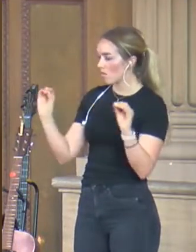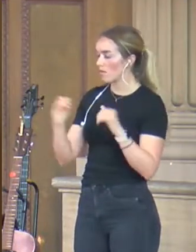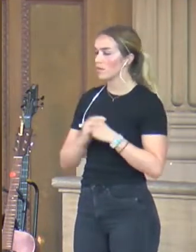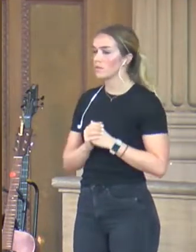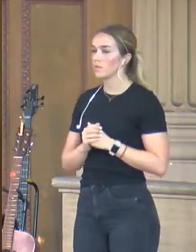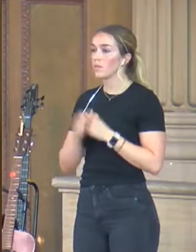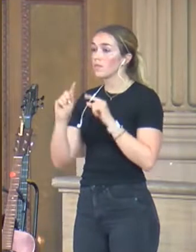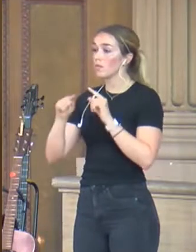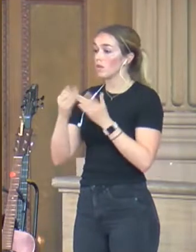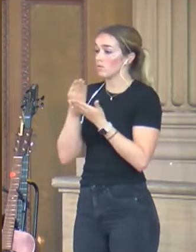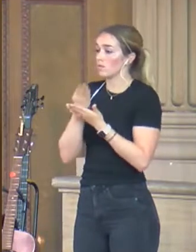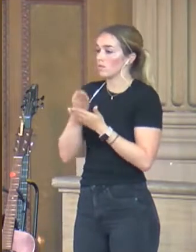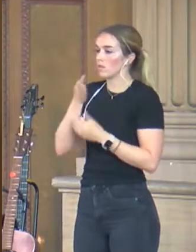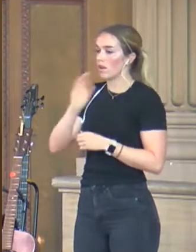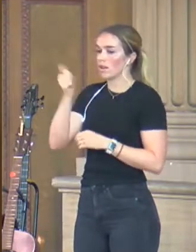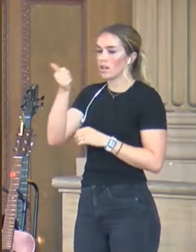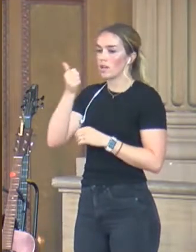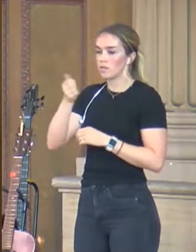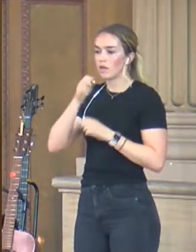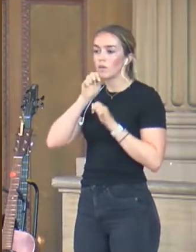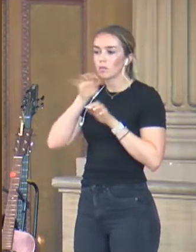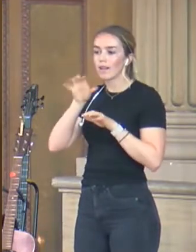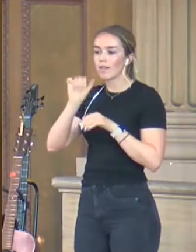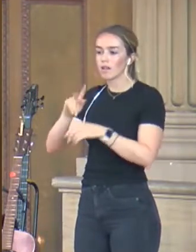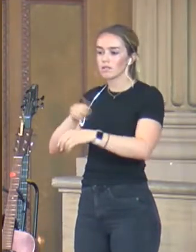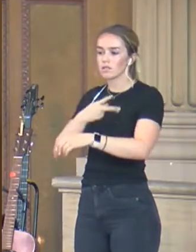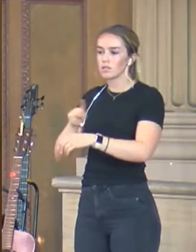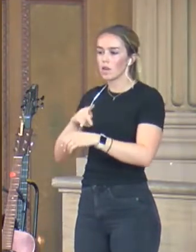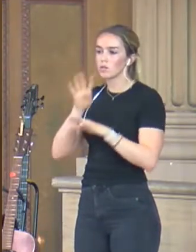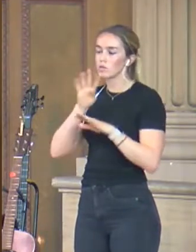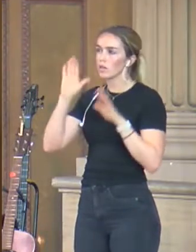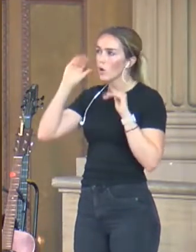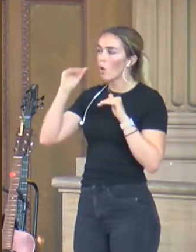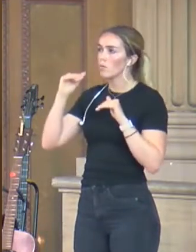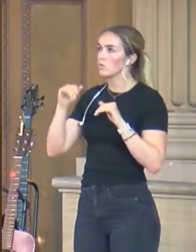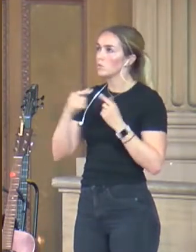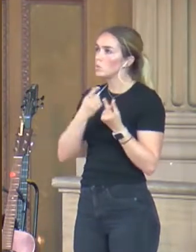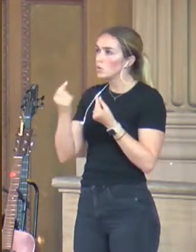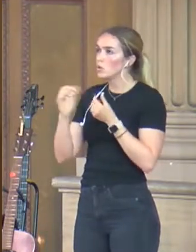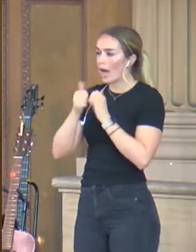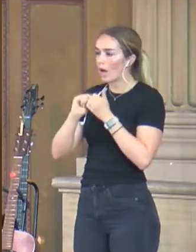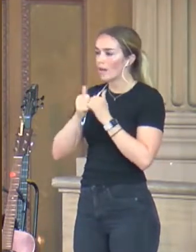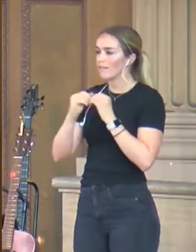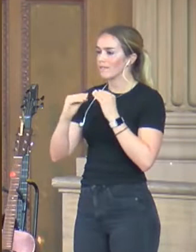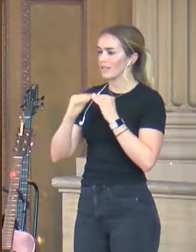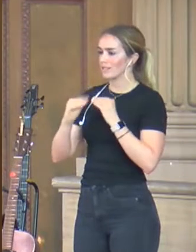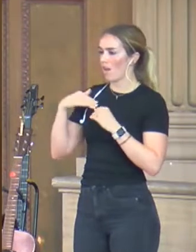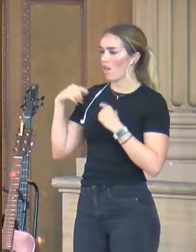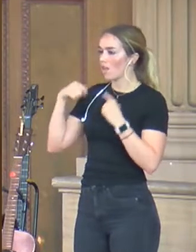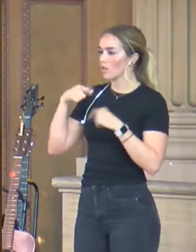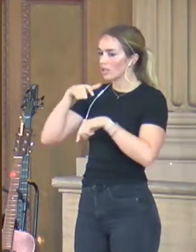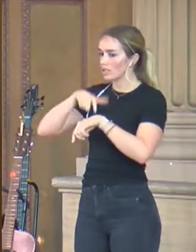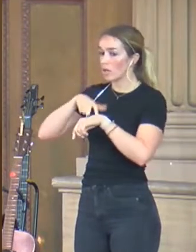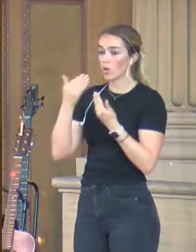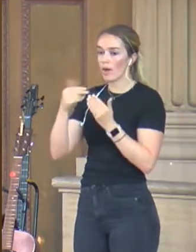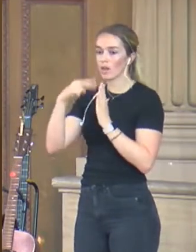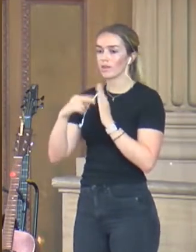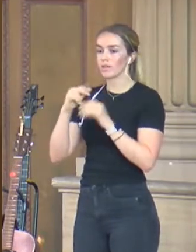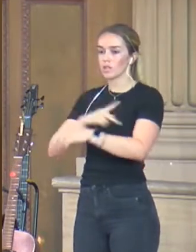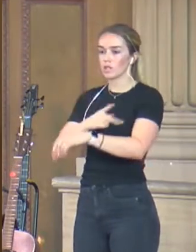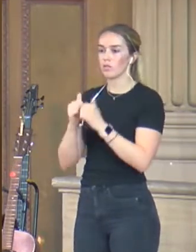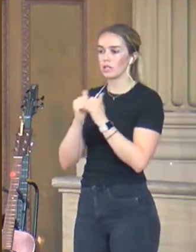But the fact that God inspired this Psalm is hopeful because it shows us what to do in those times of real difficulty. So let's read this